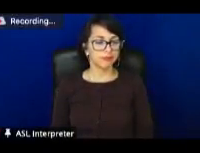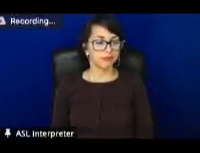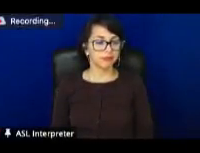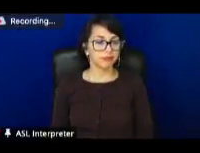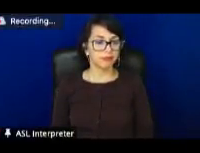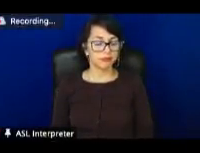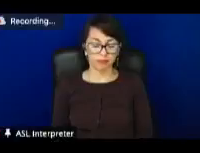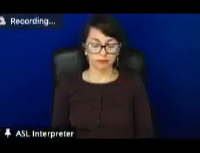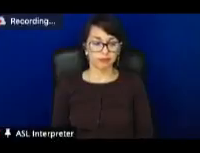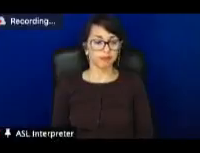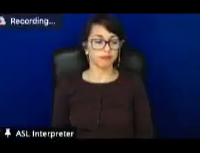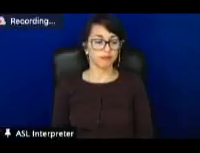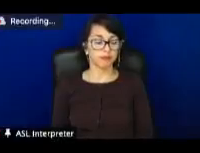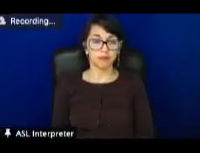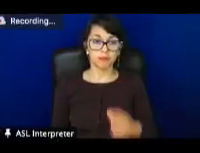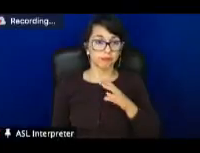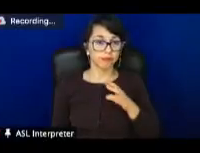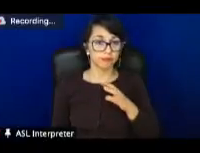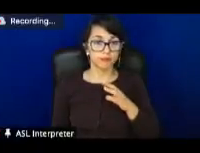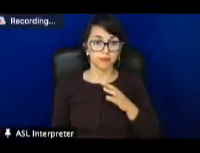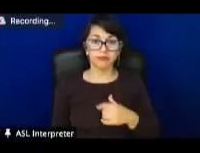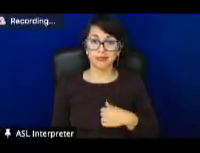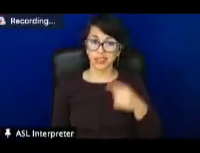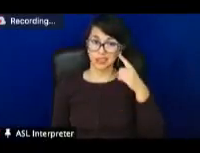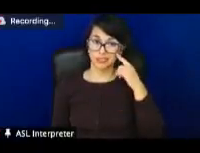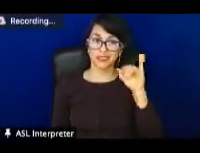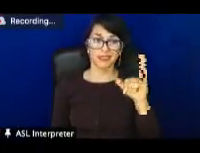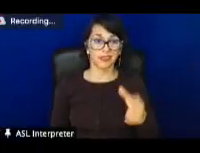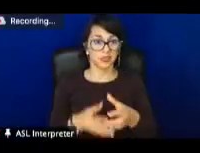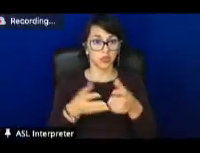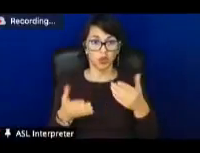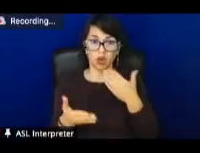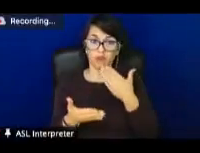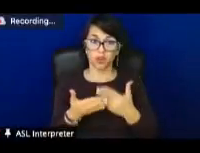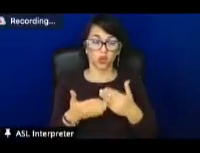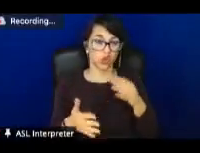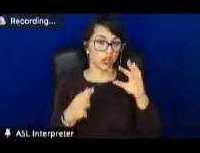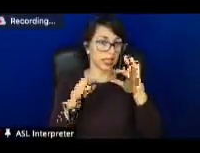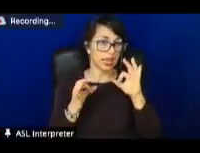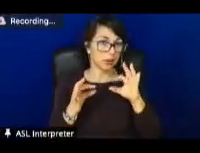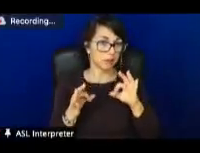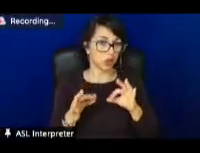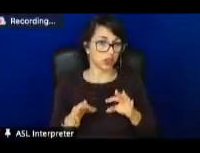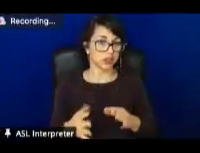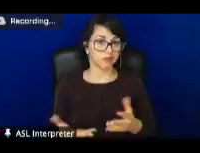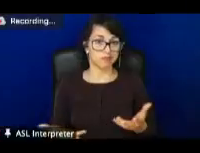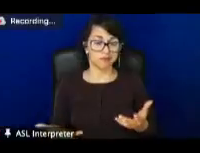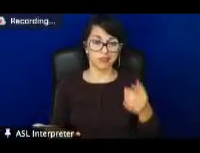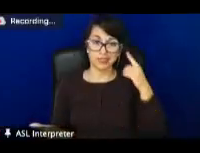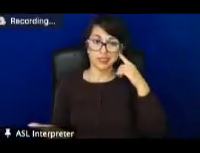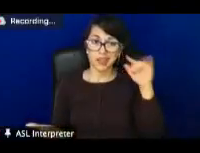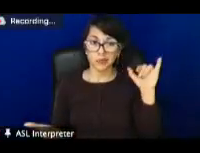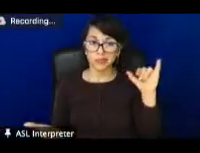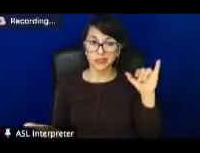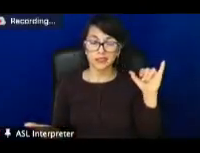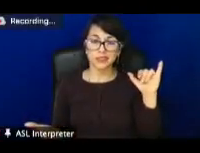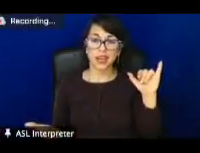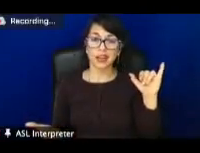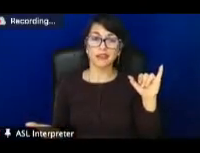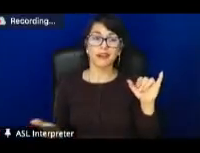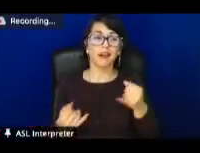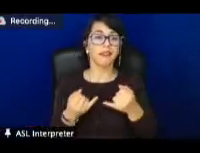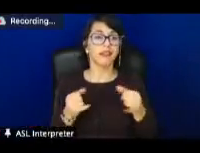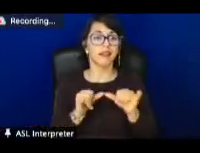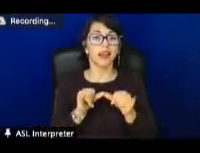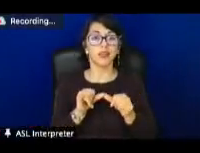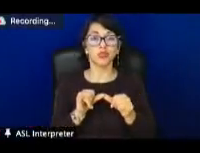Okay. Well, I think that's a lot of good input, and it sounds like the line drawing team's